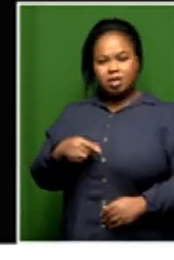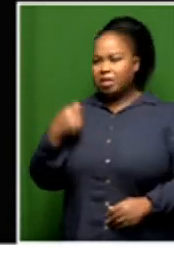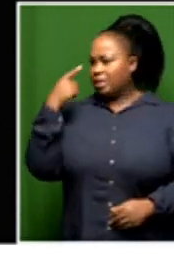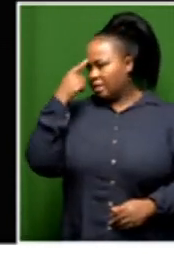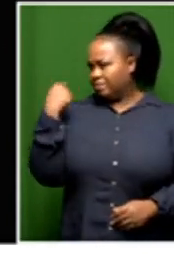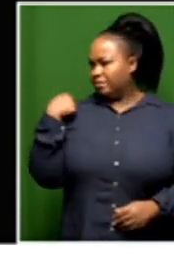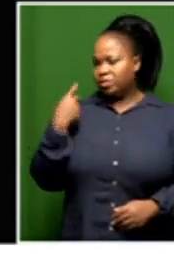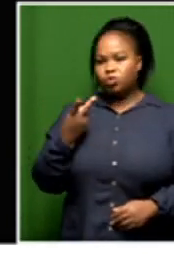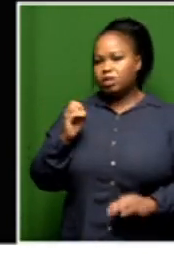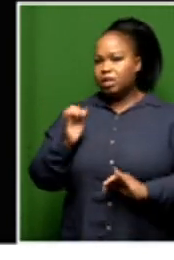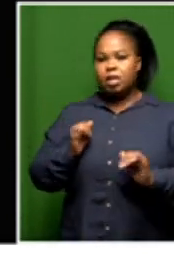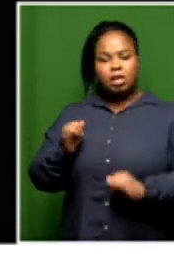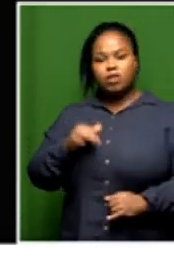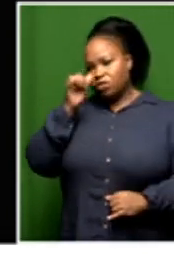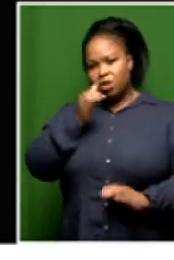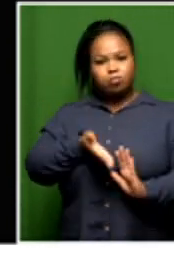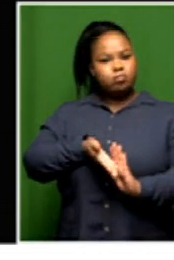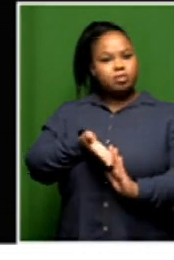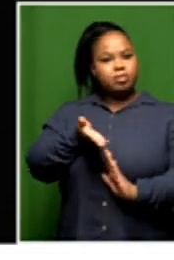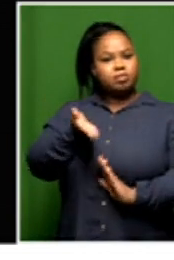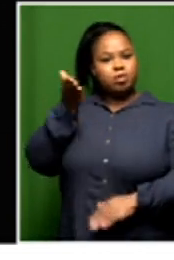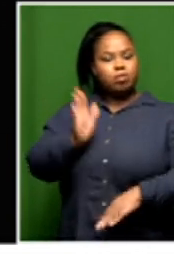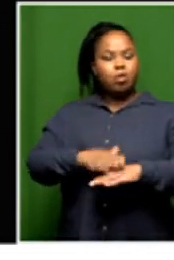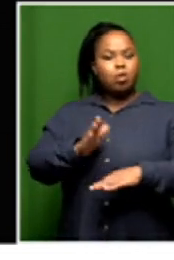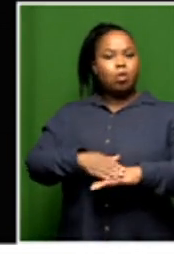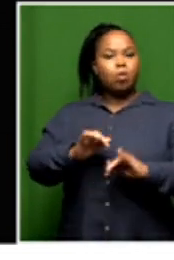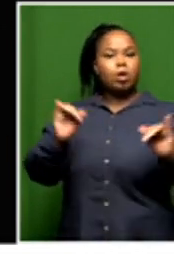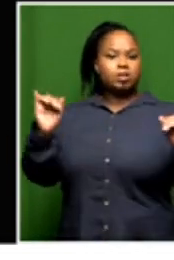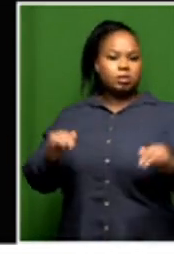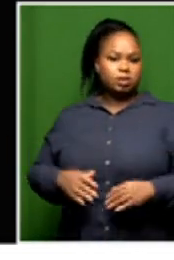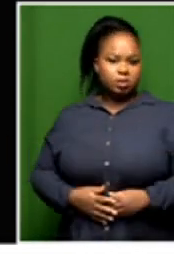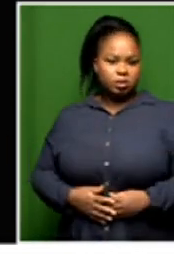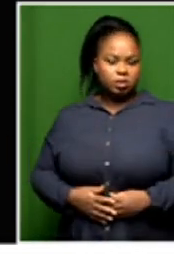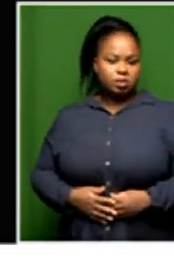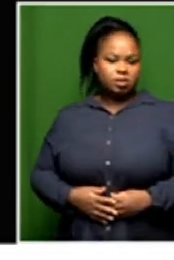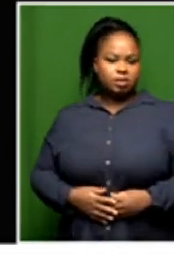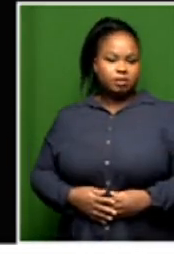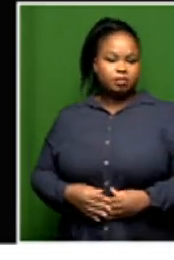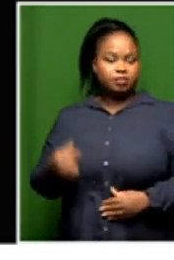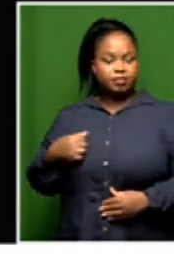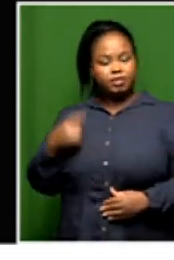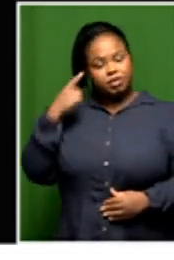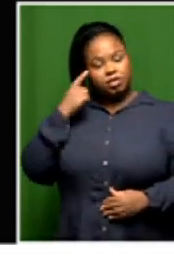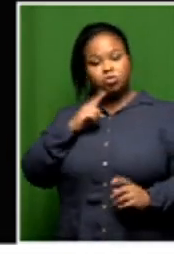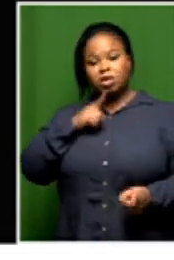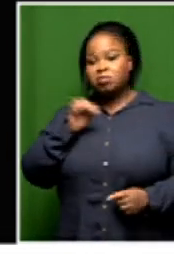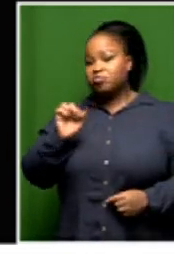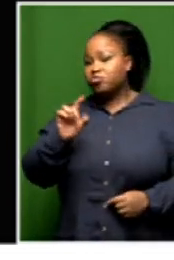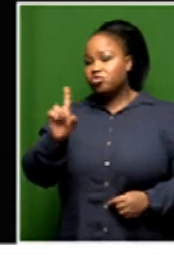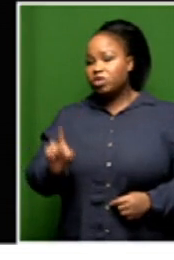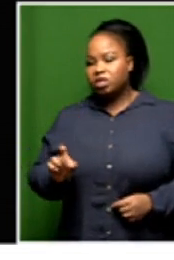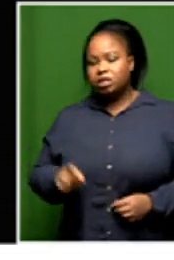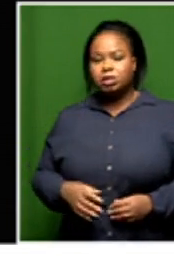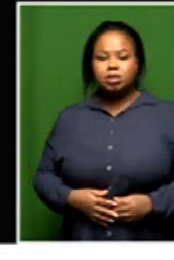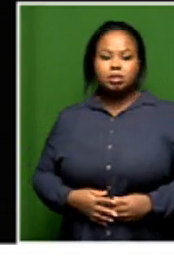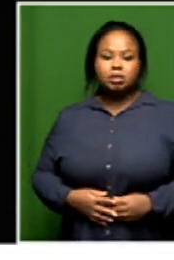2011. And since then, it's been on the increase ever since. So I think, to answer your question in a nutshell, I